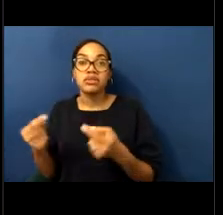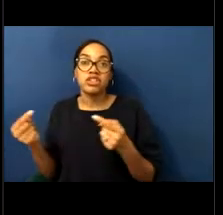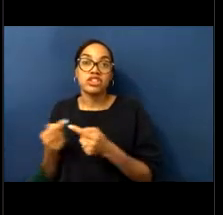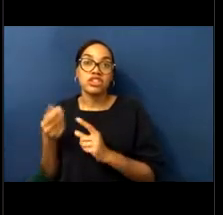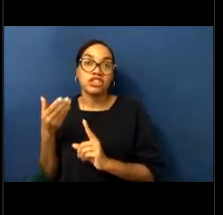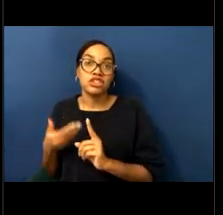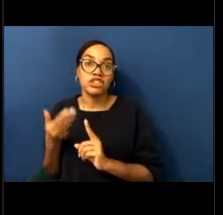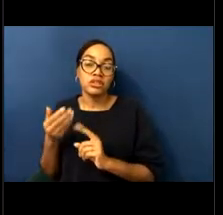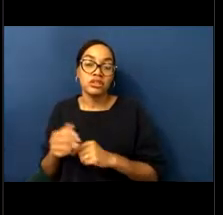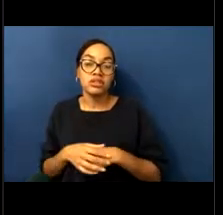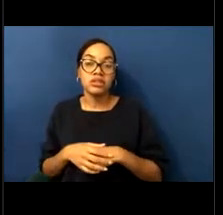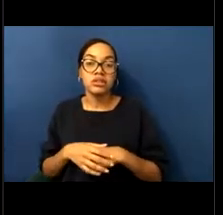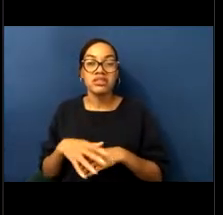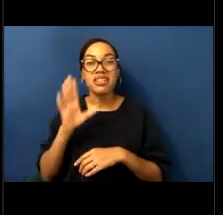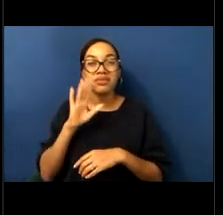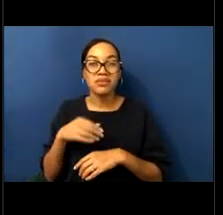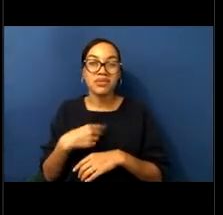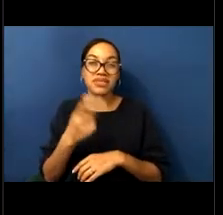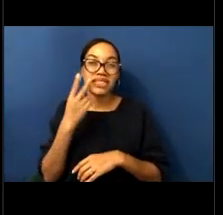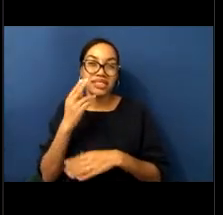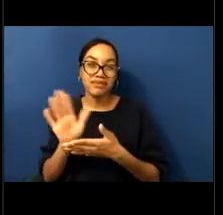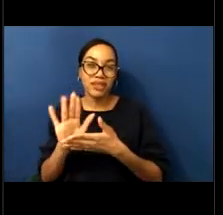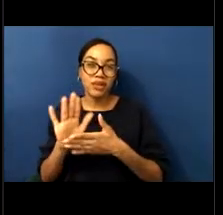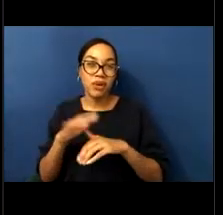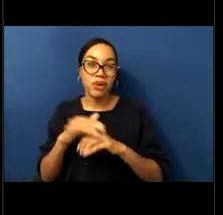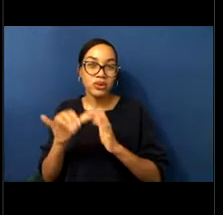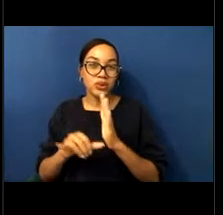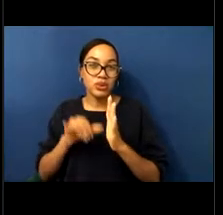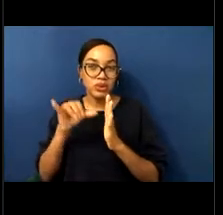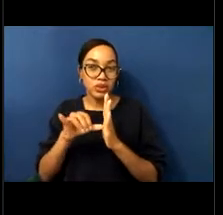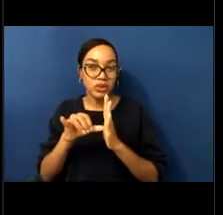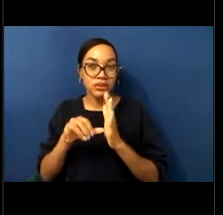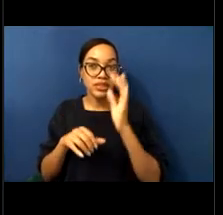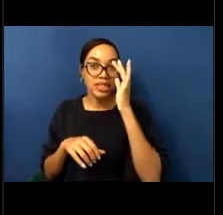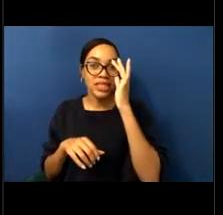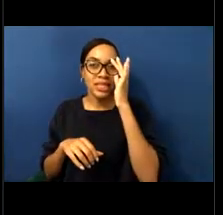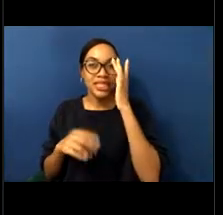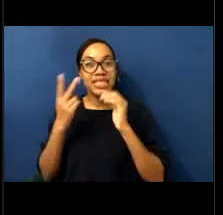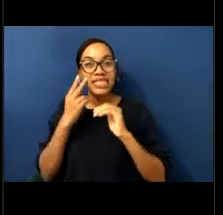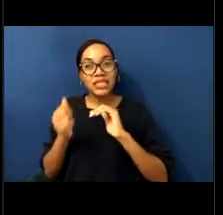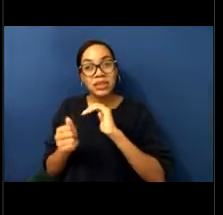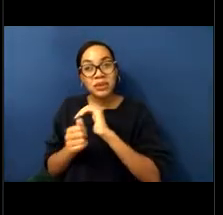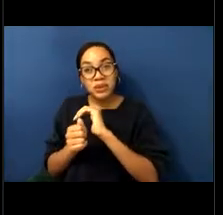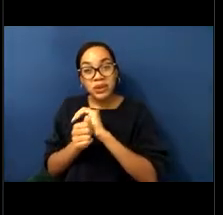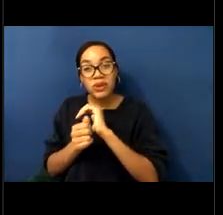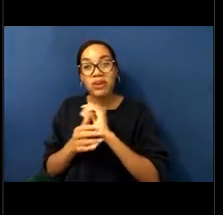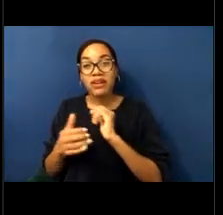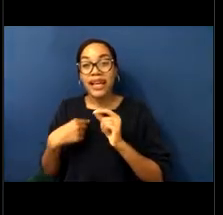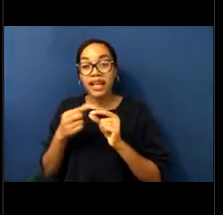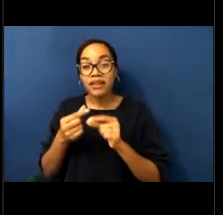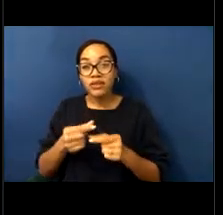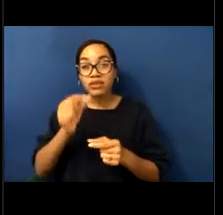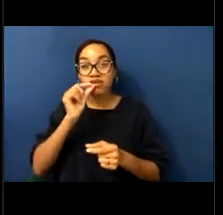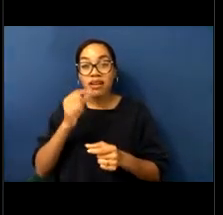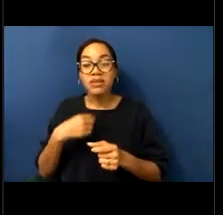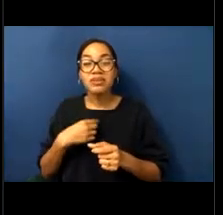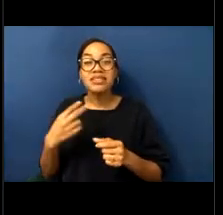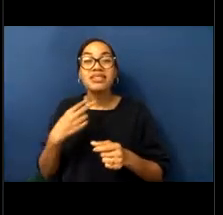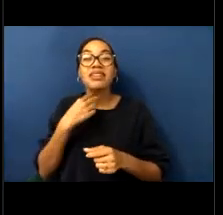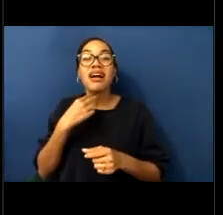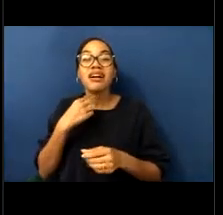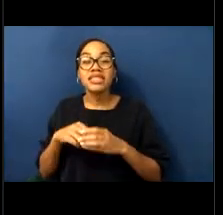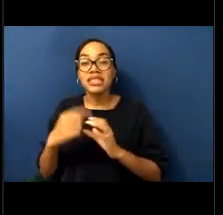there floating on YouTube, I'm sure some of you may have seen it, of a biologist removing a plastic straw from a nesting sea turtle's nose, their nostril,